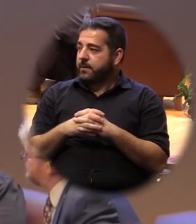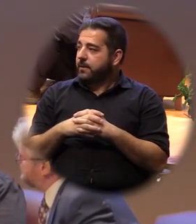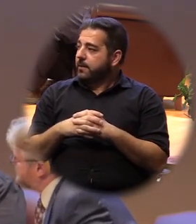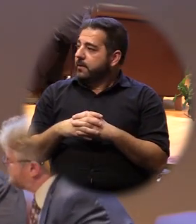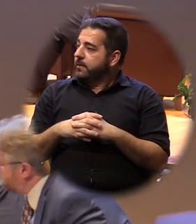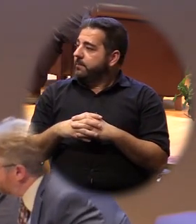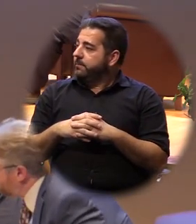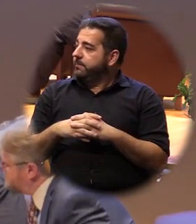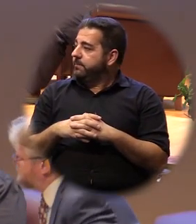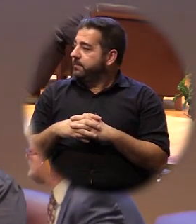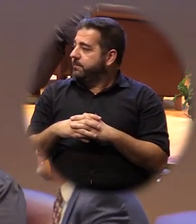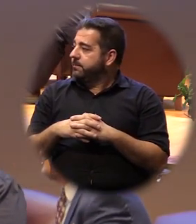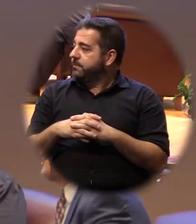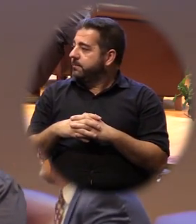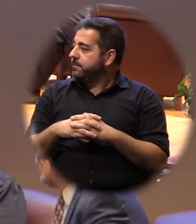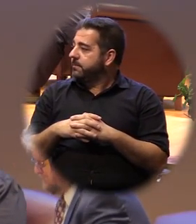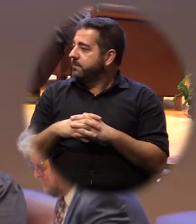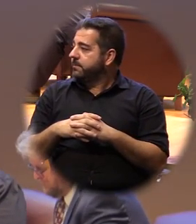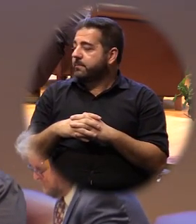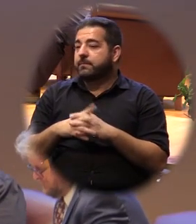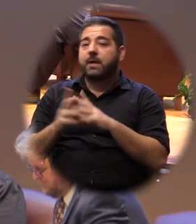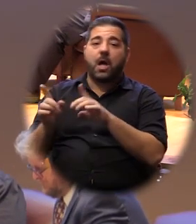I also think it's important